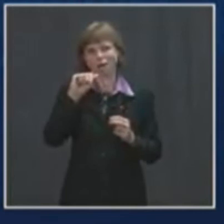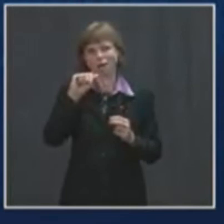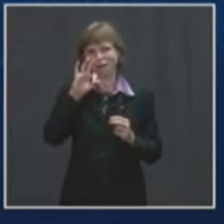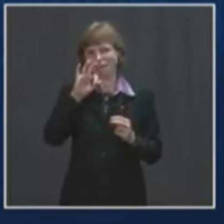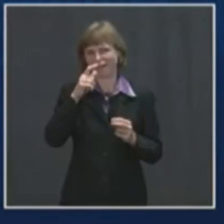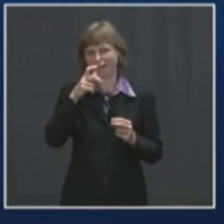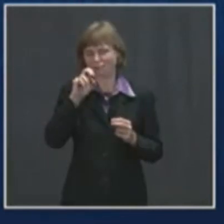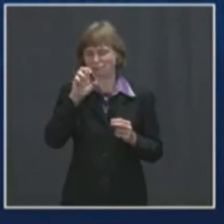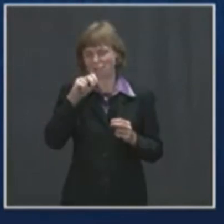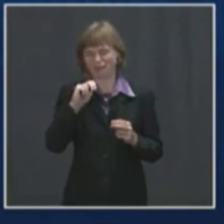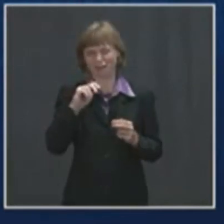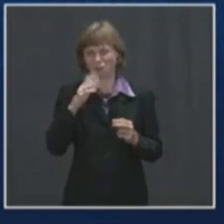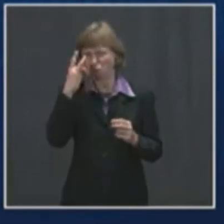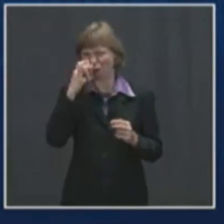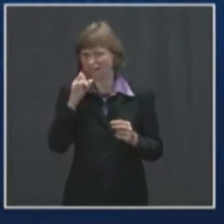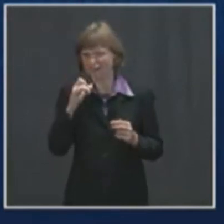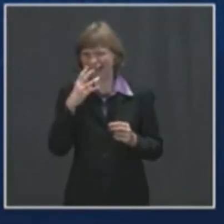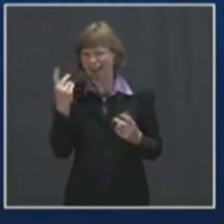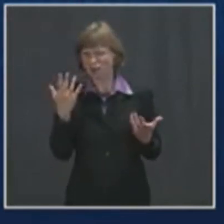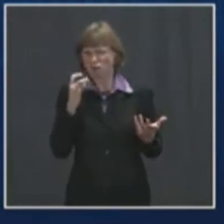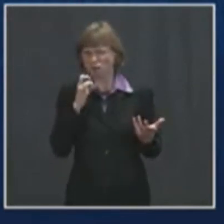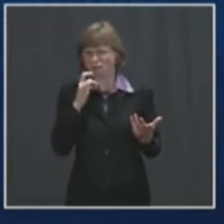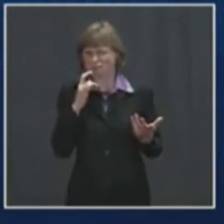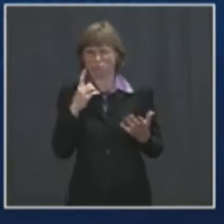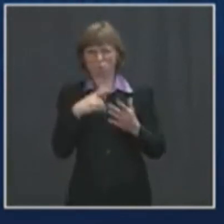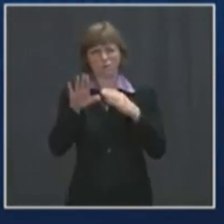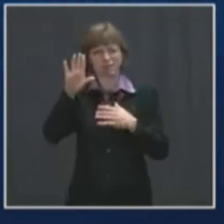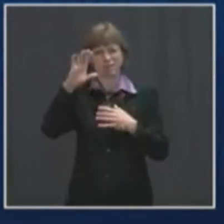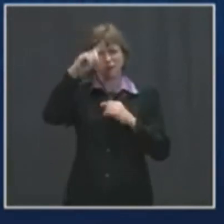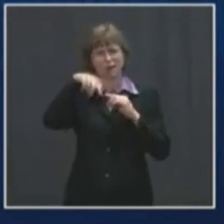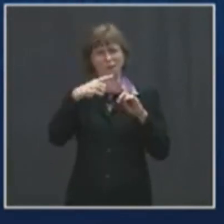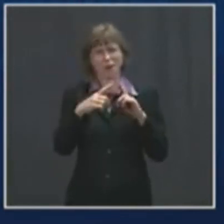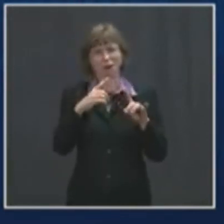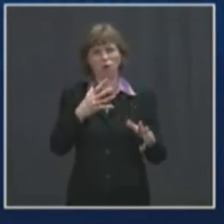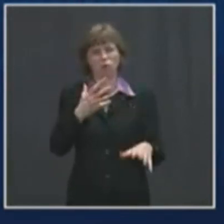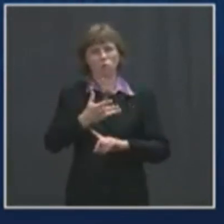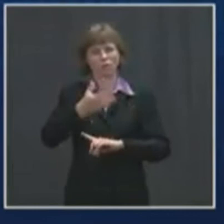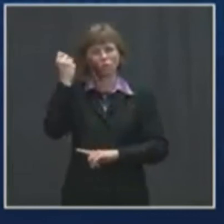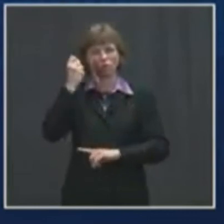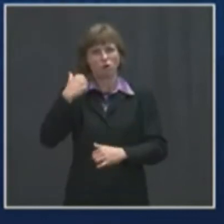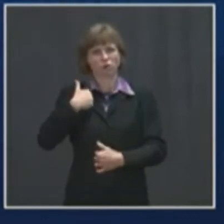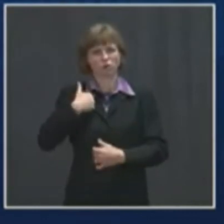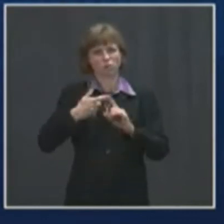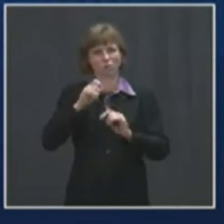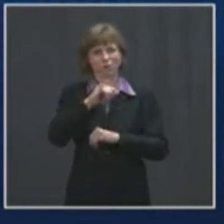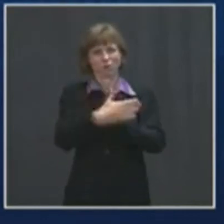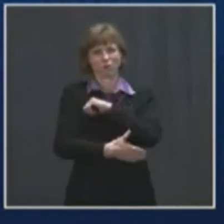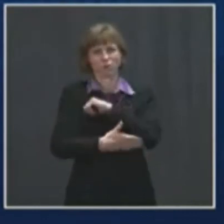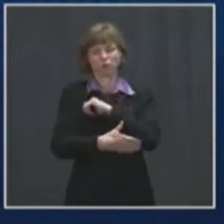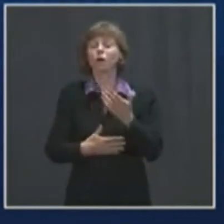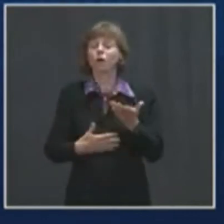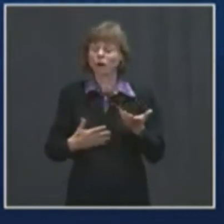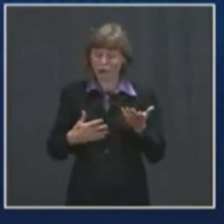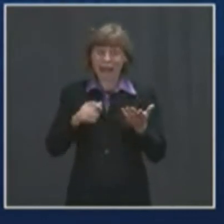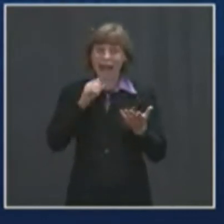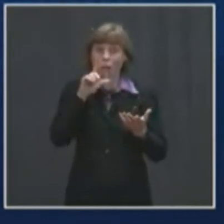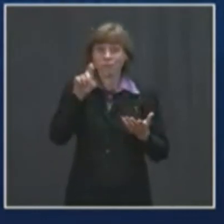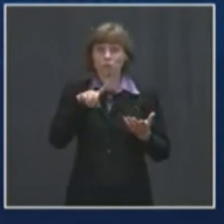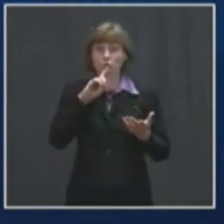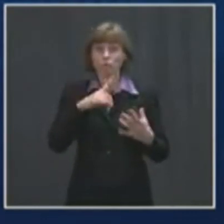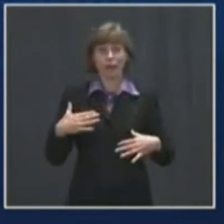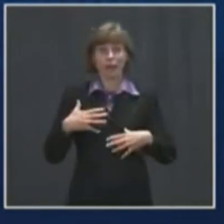on the full withdrawal of U.S. troops from that country? I appreciate your question because it was not meant to be a comprehensive